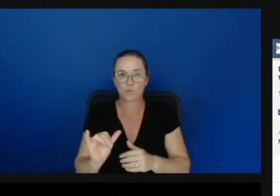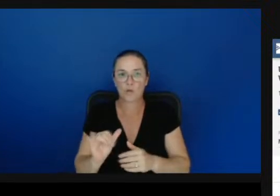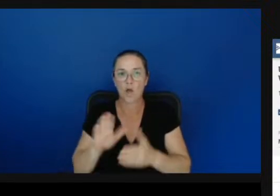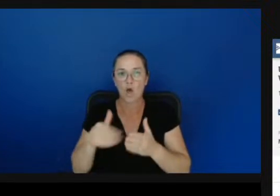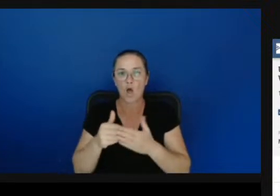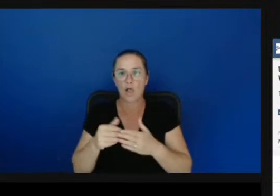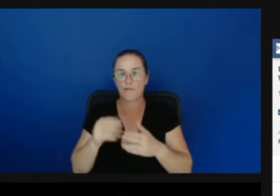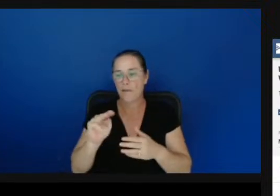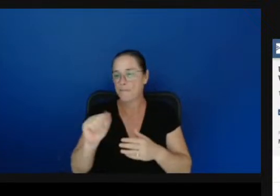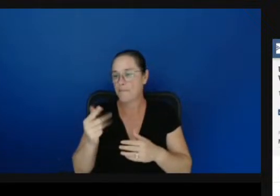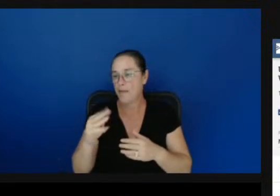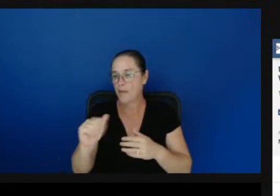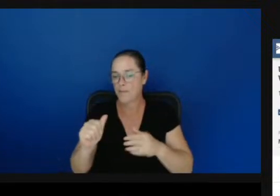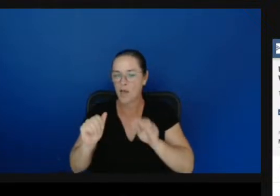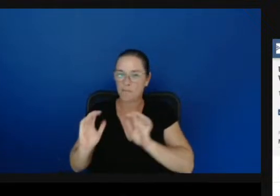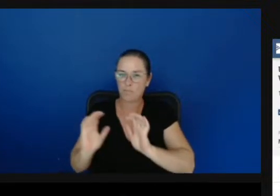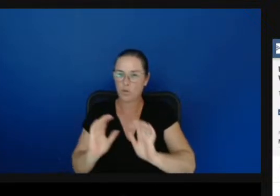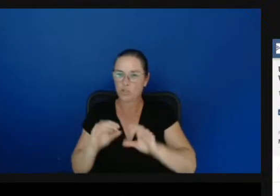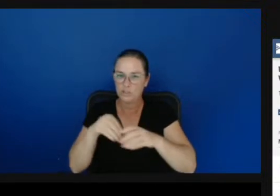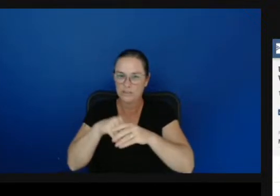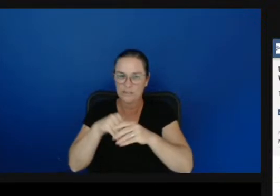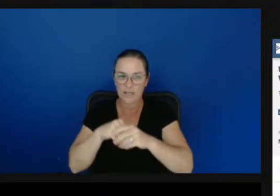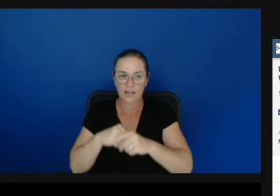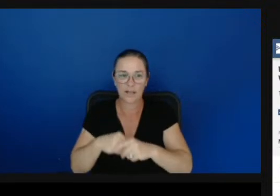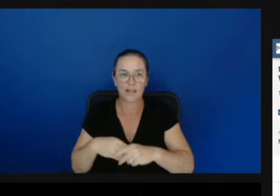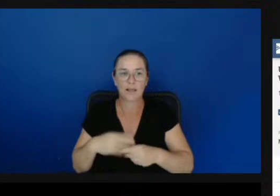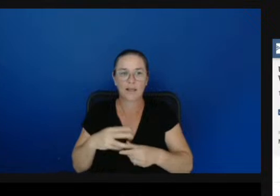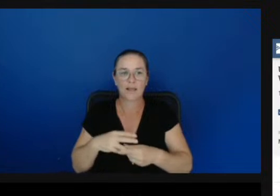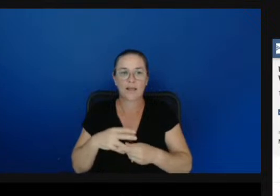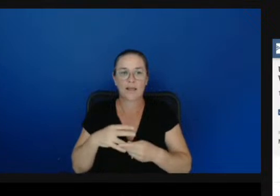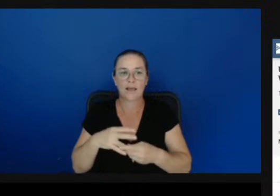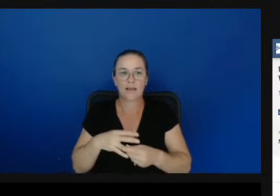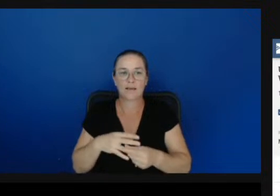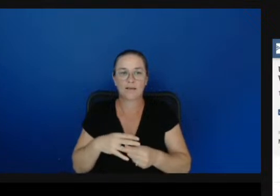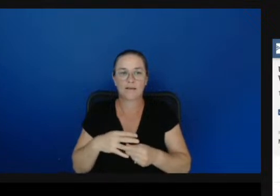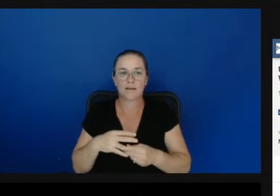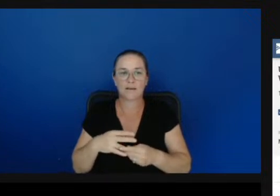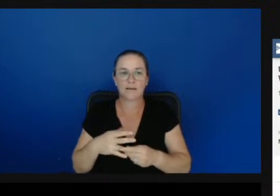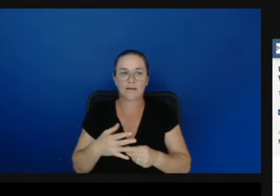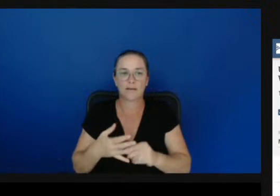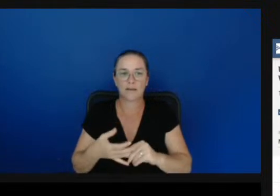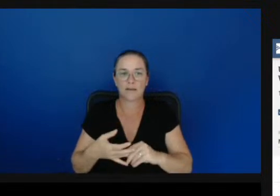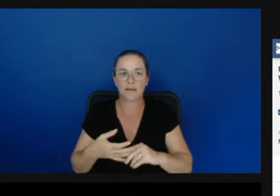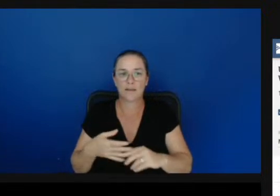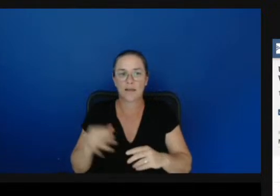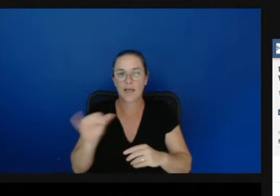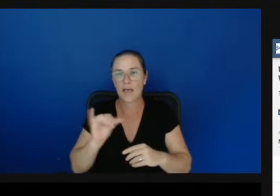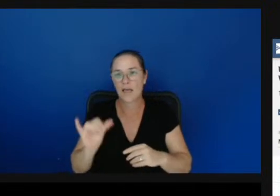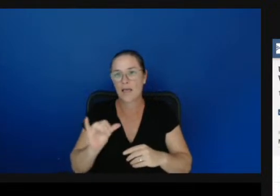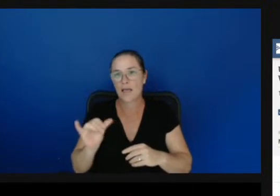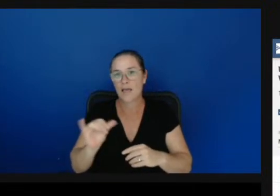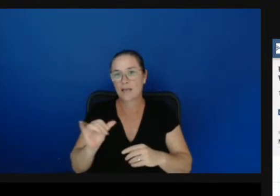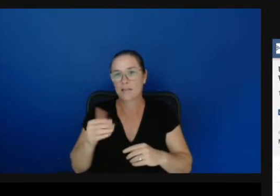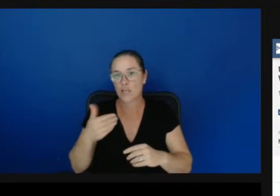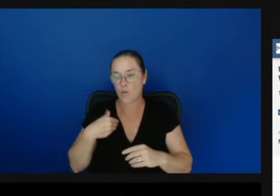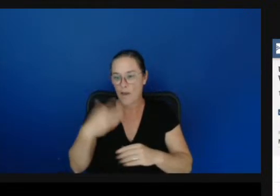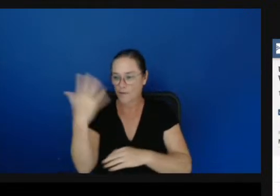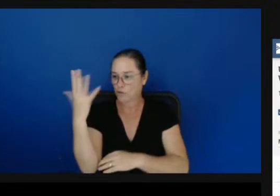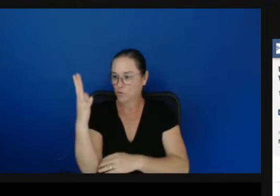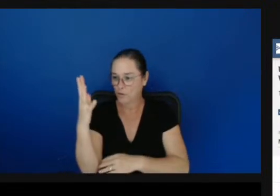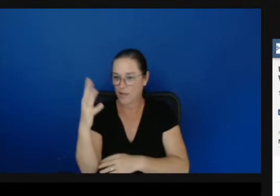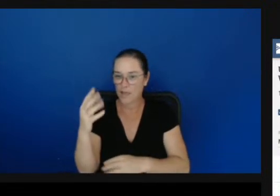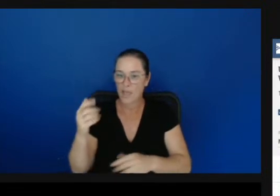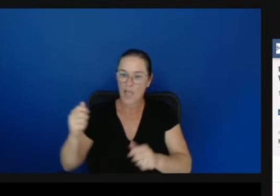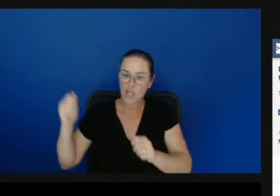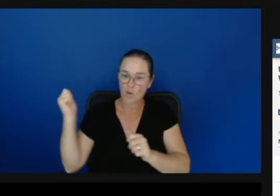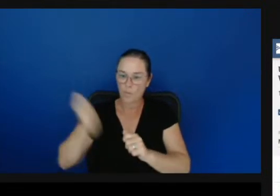here, right? It's not unlike trying to cut a big tree and you start hammering wedges into the side of it because that's the way you want it to